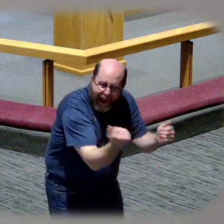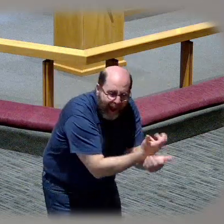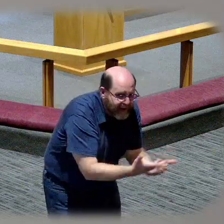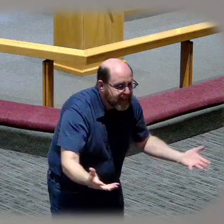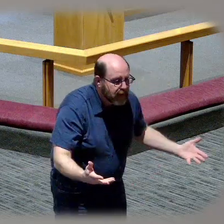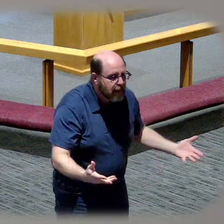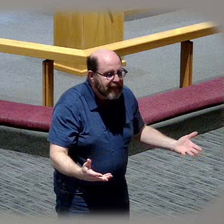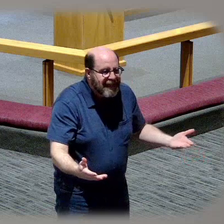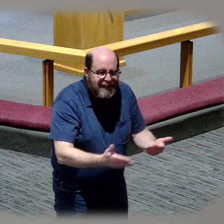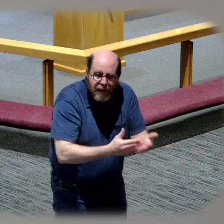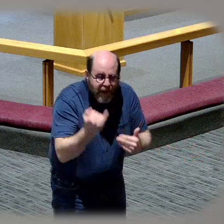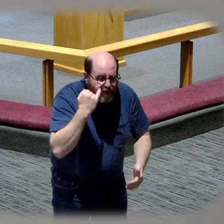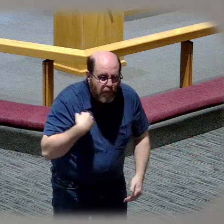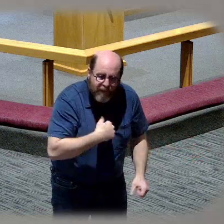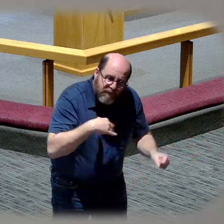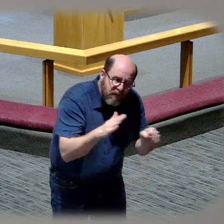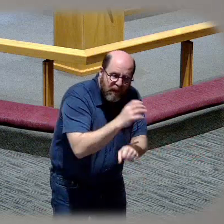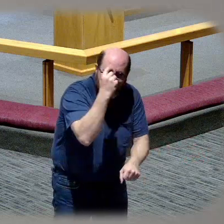it.